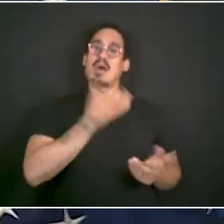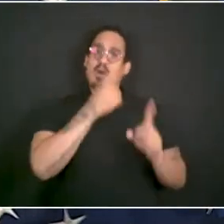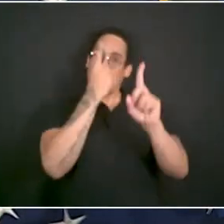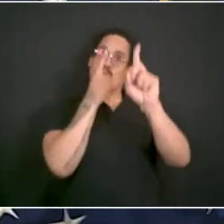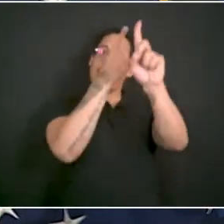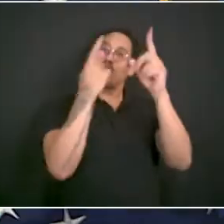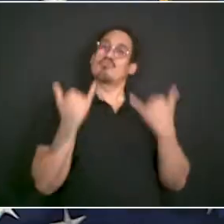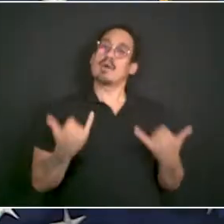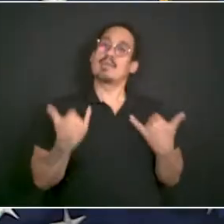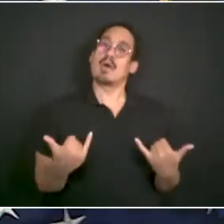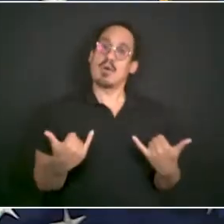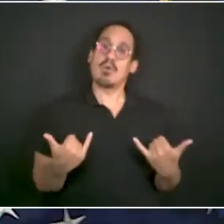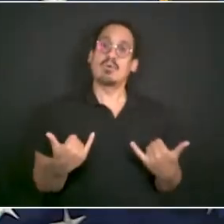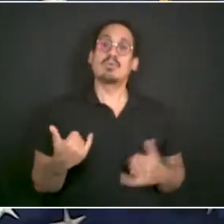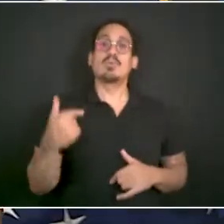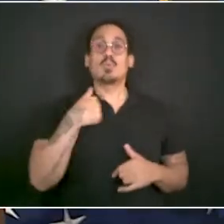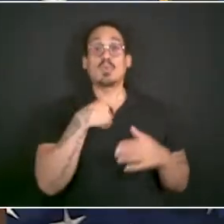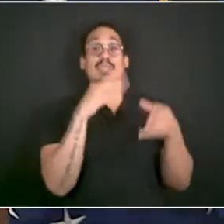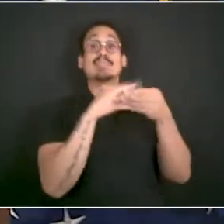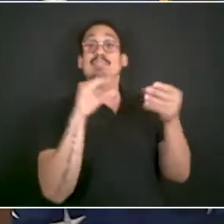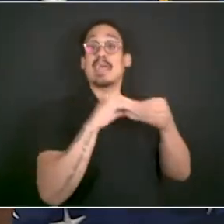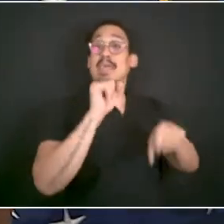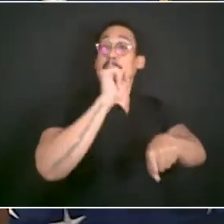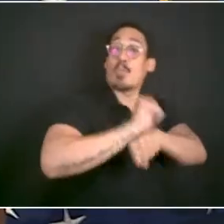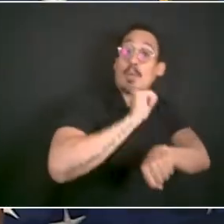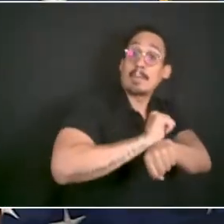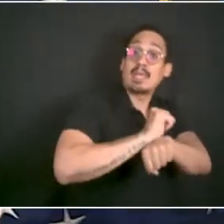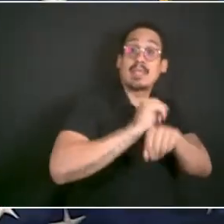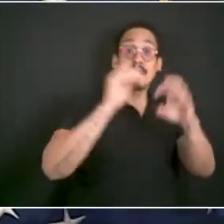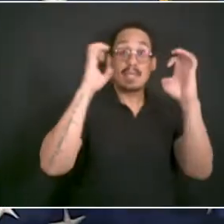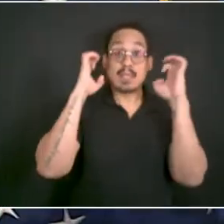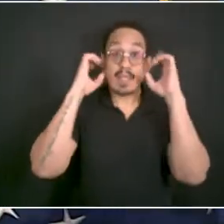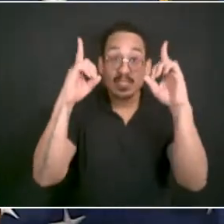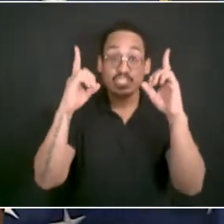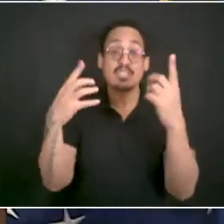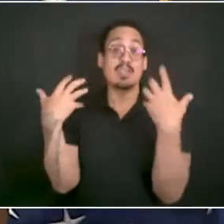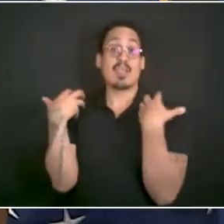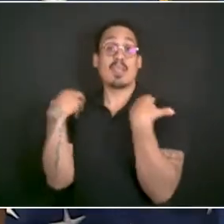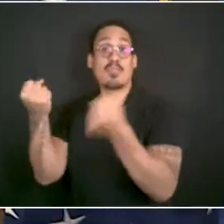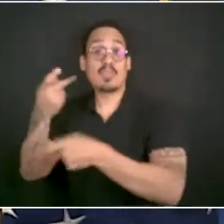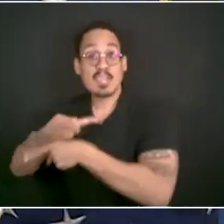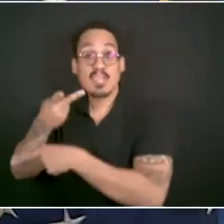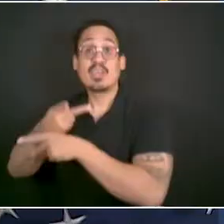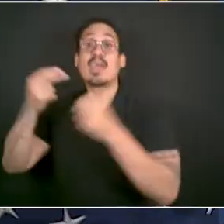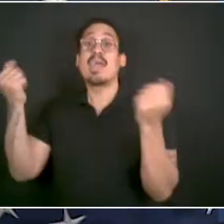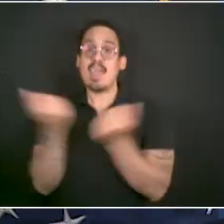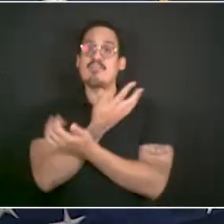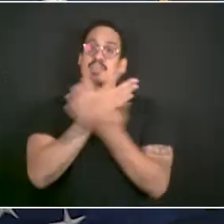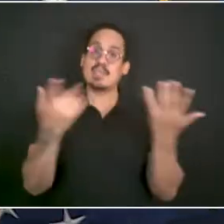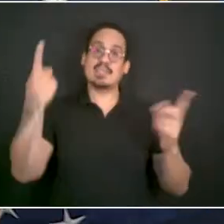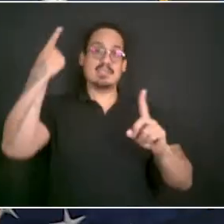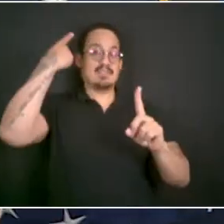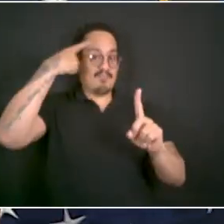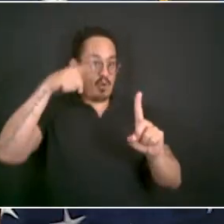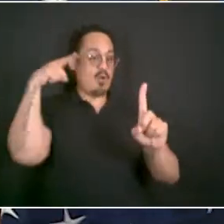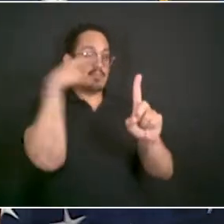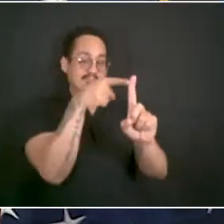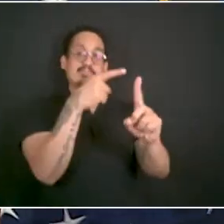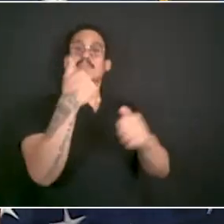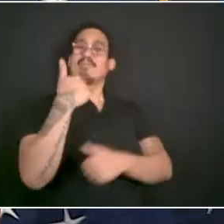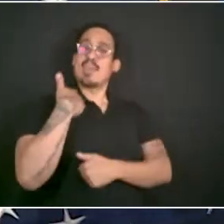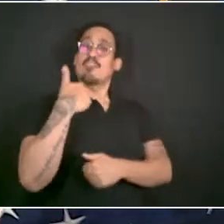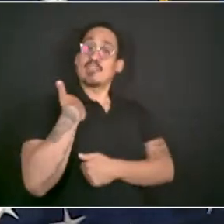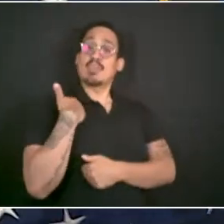employment, helping in a high-touch way to help our brothers and sisters who need jobs get jobs. You see us talking about the housing piece. We know housing is a large,